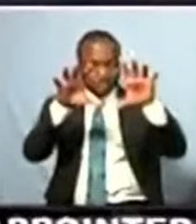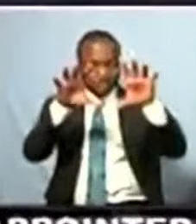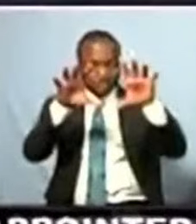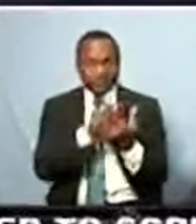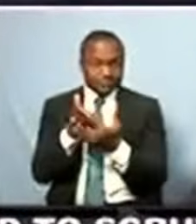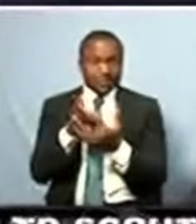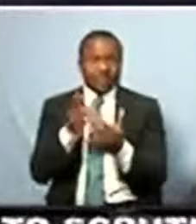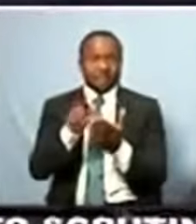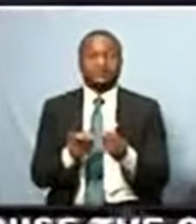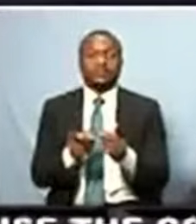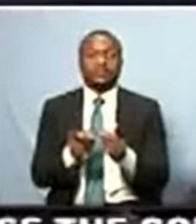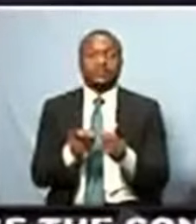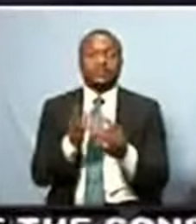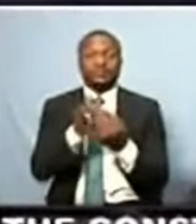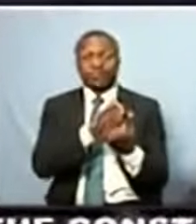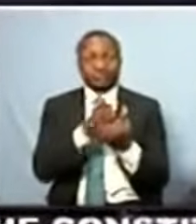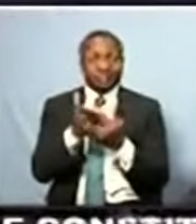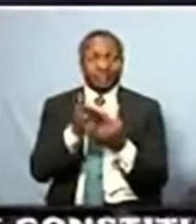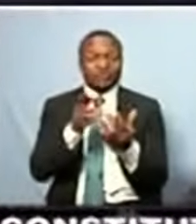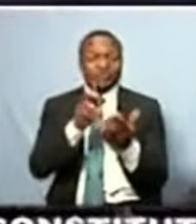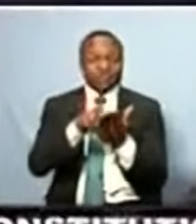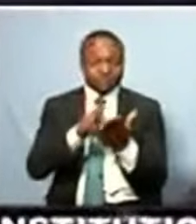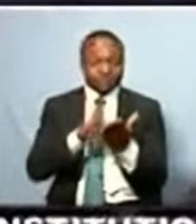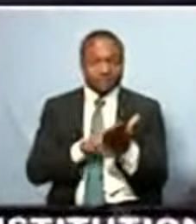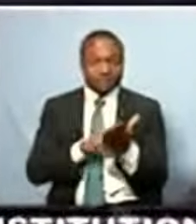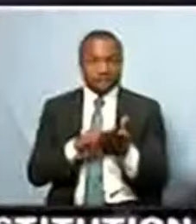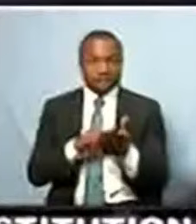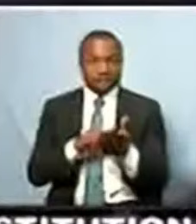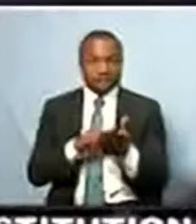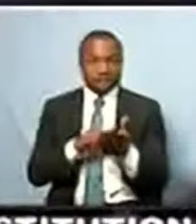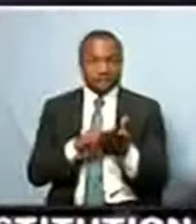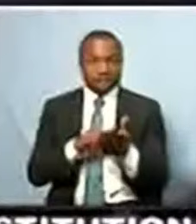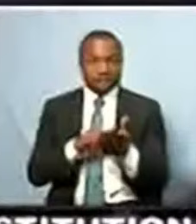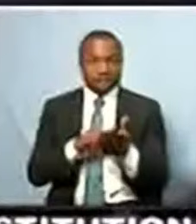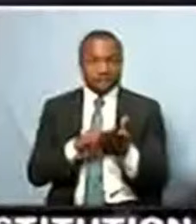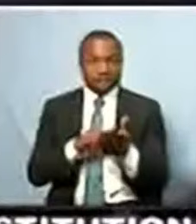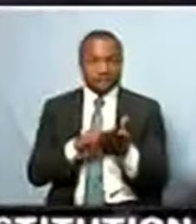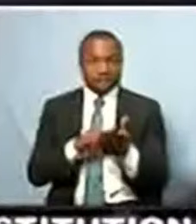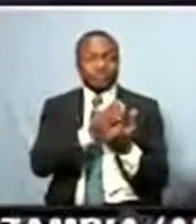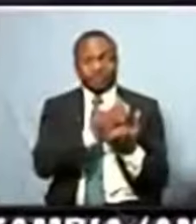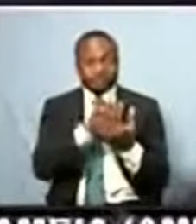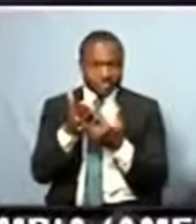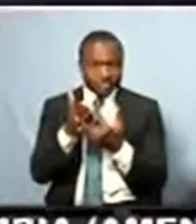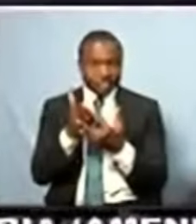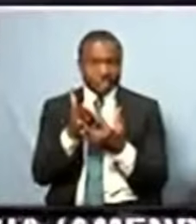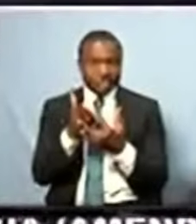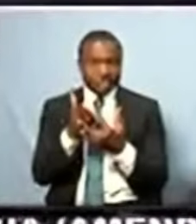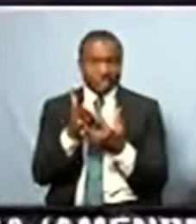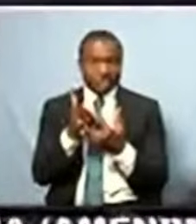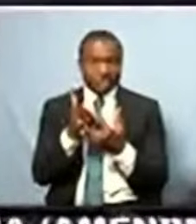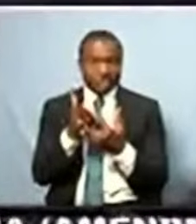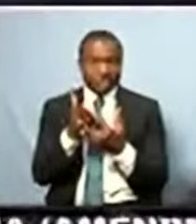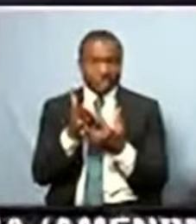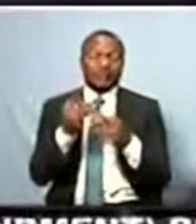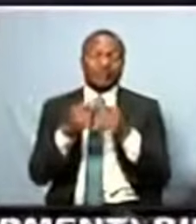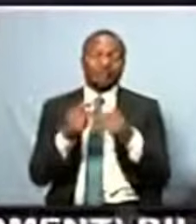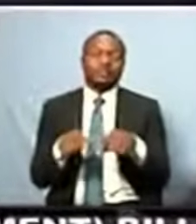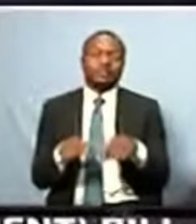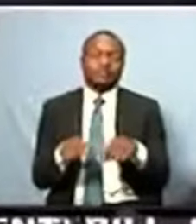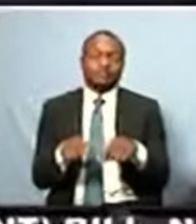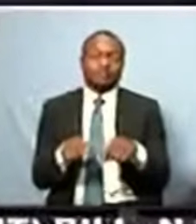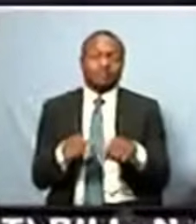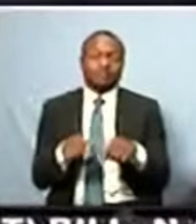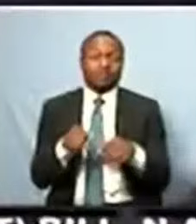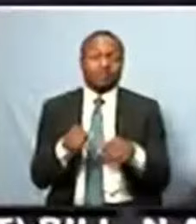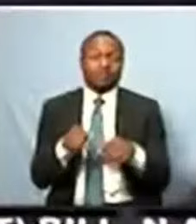terms the is only after the actual delimitation has been conducted. So